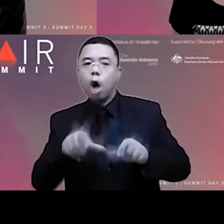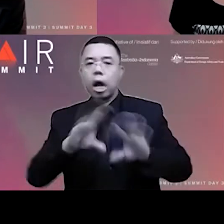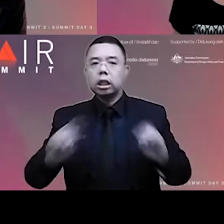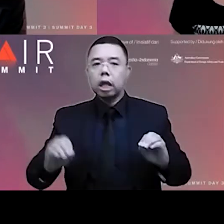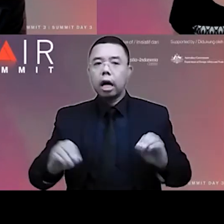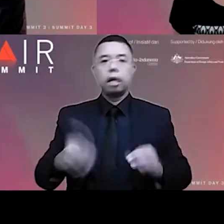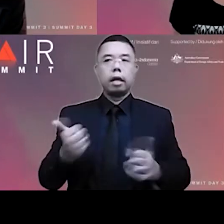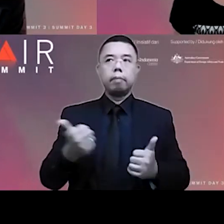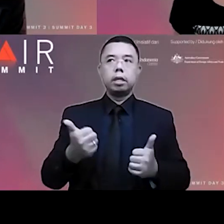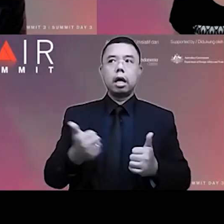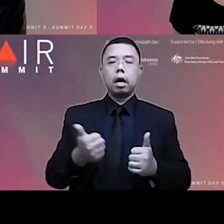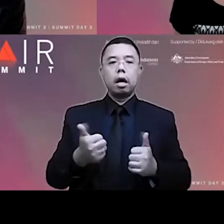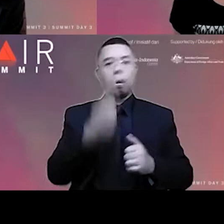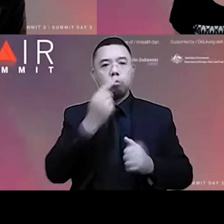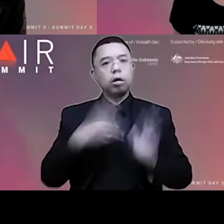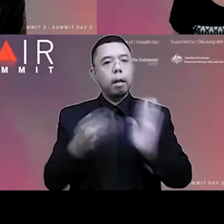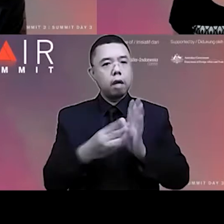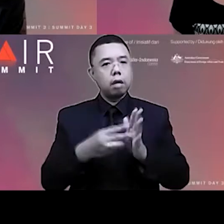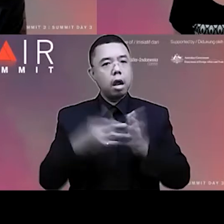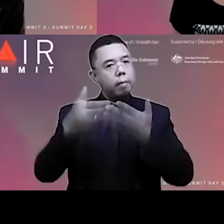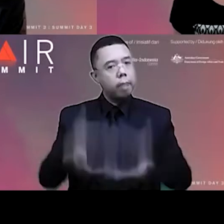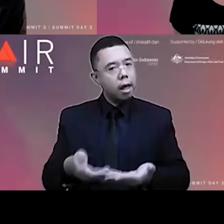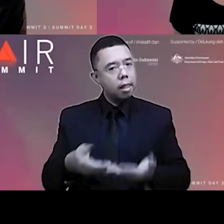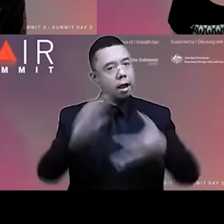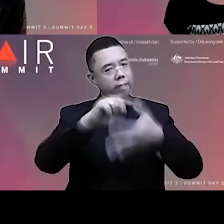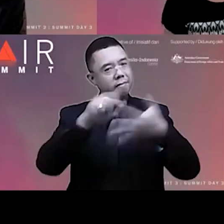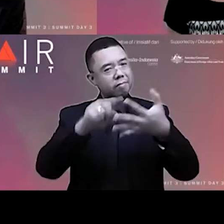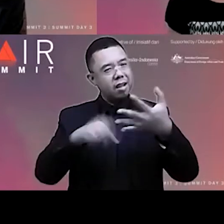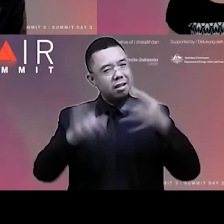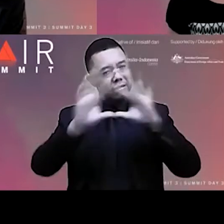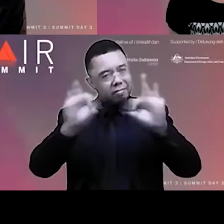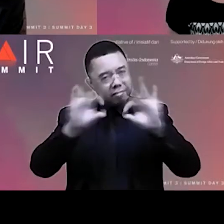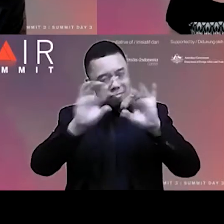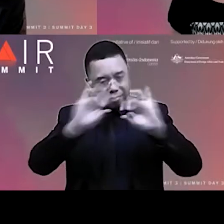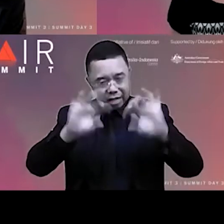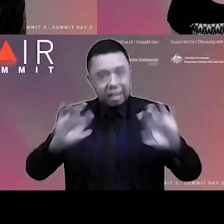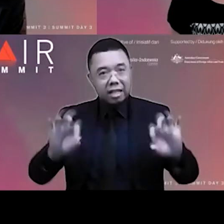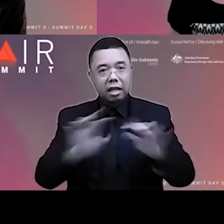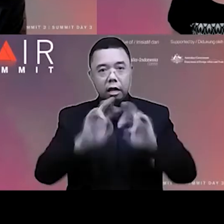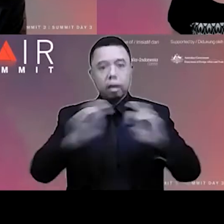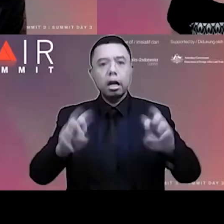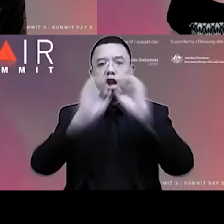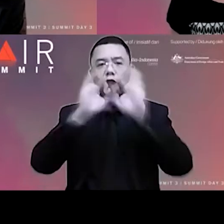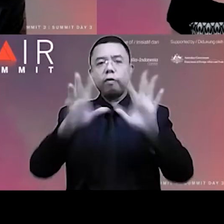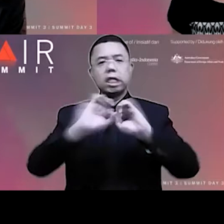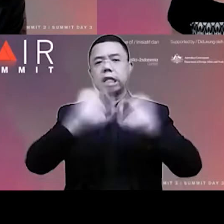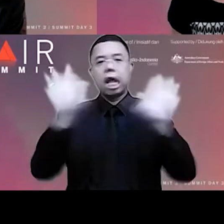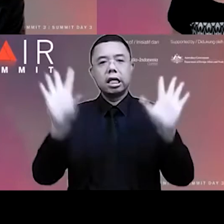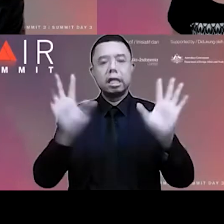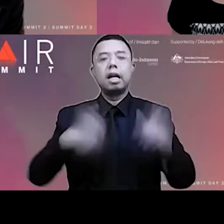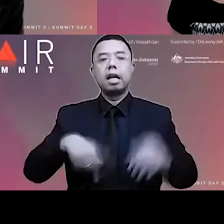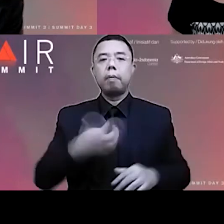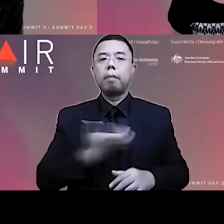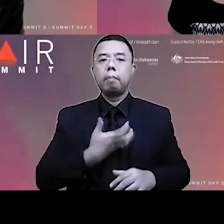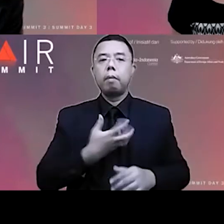by regional specific informations. In other words, we want to pinpoint who are those people, where do they live,